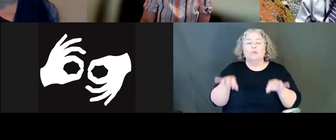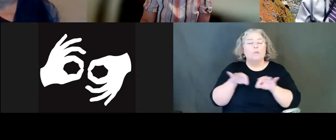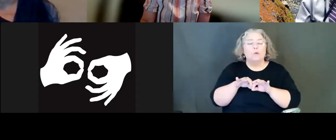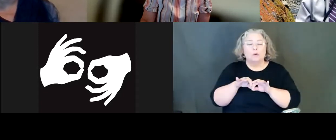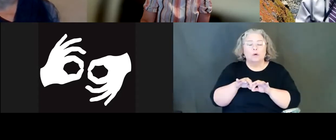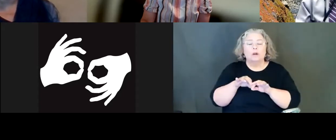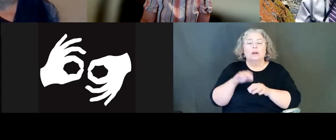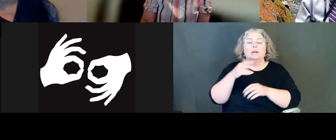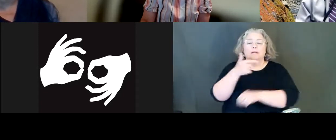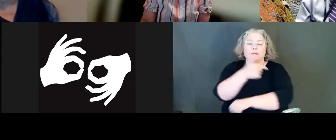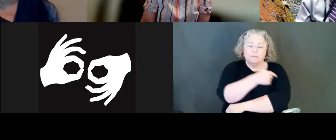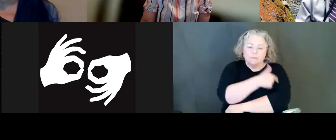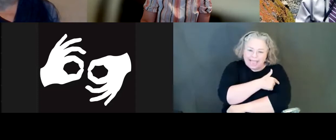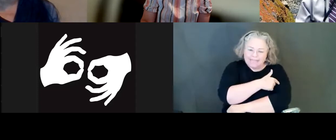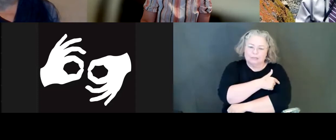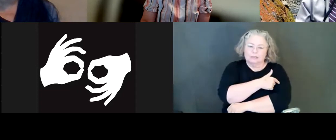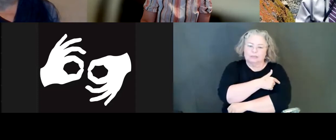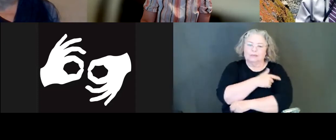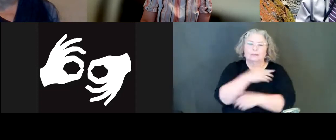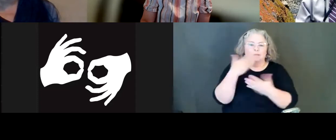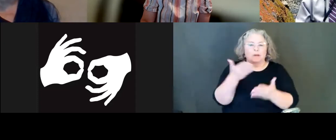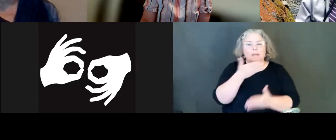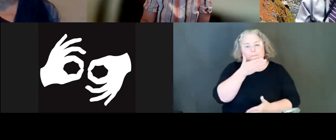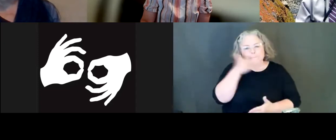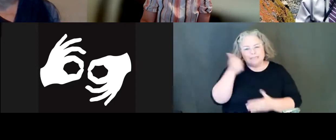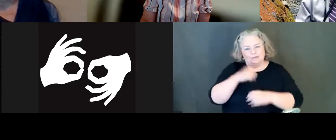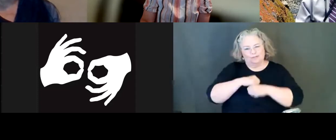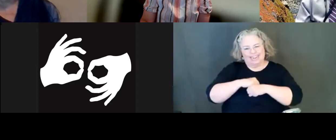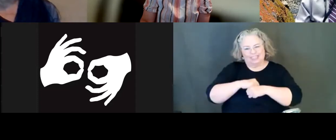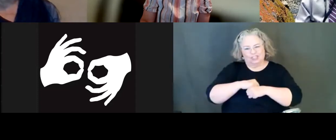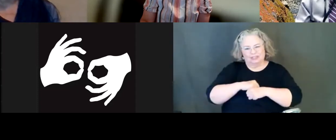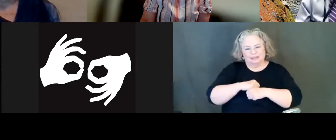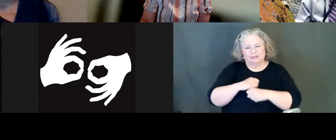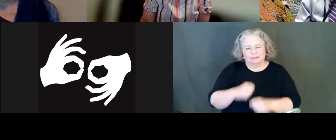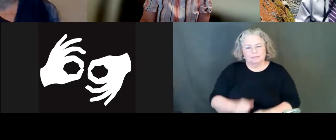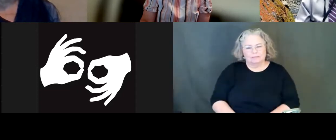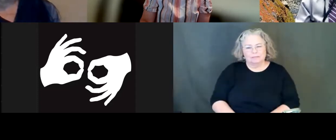being vaccinated because that provides the best protection.